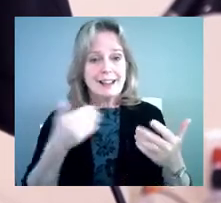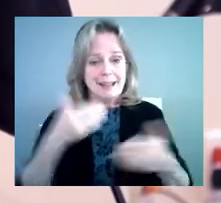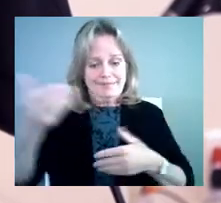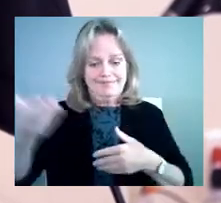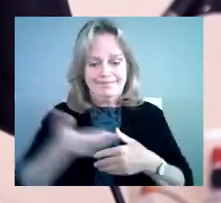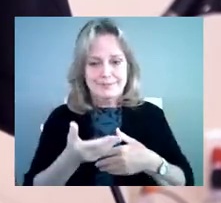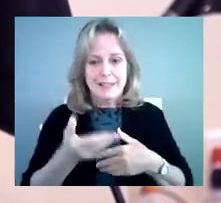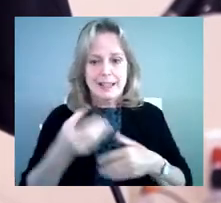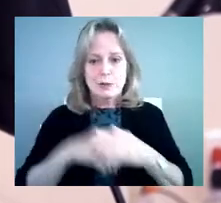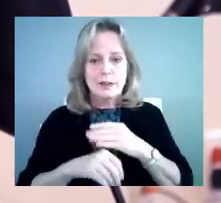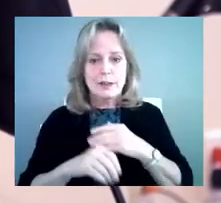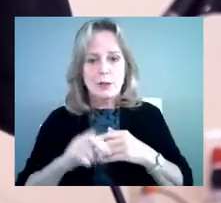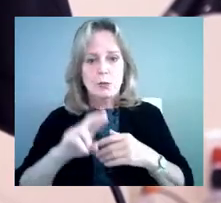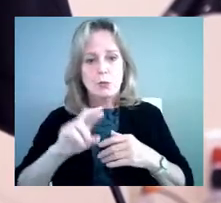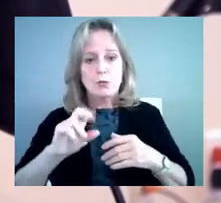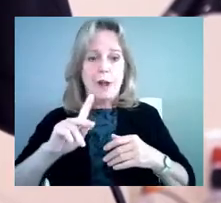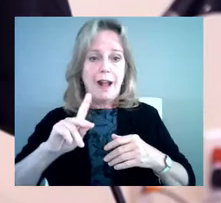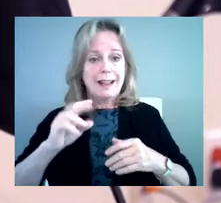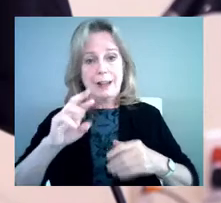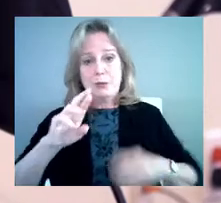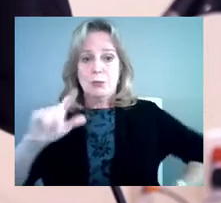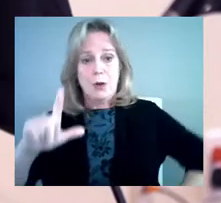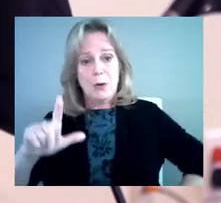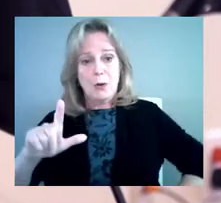get inducted into the Rock and Roll.